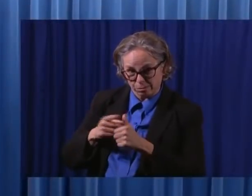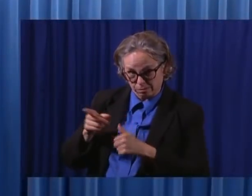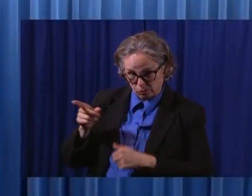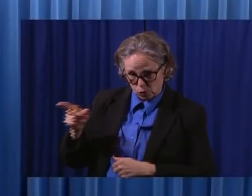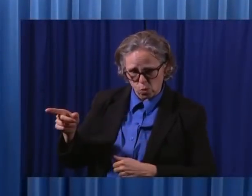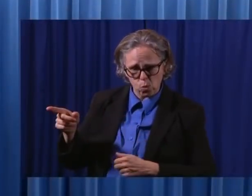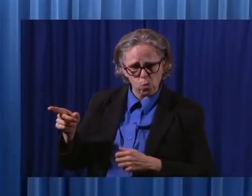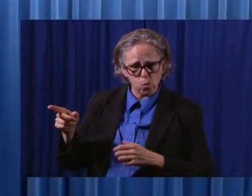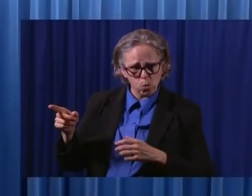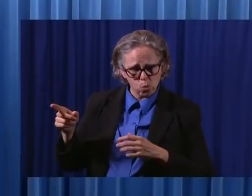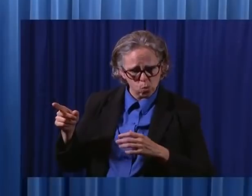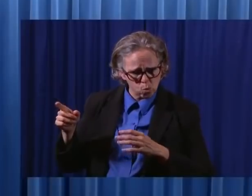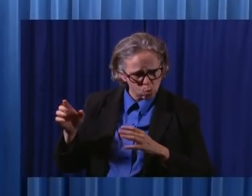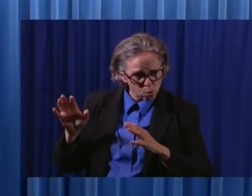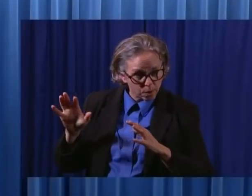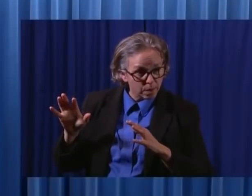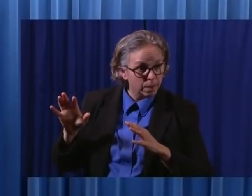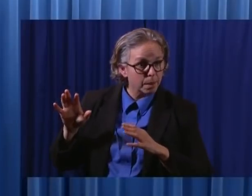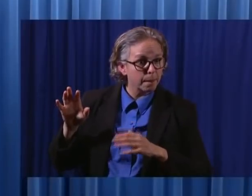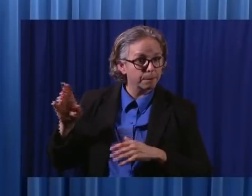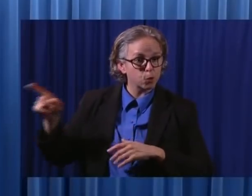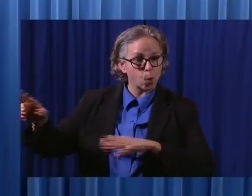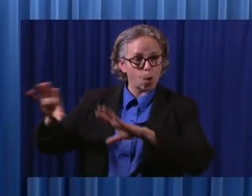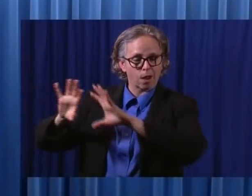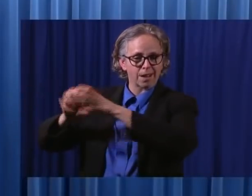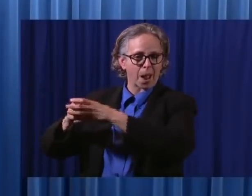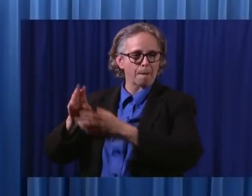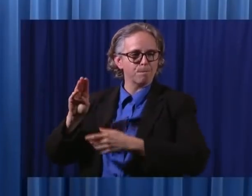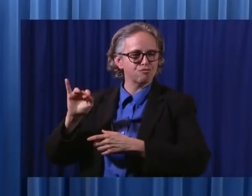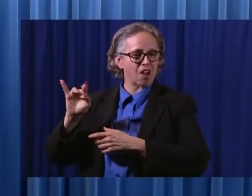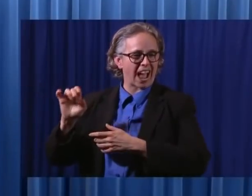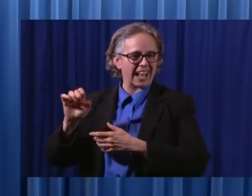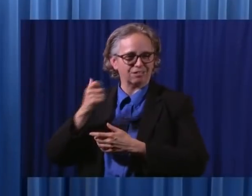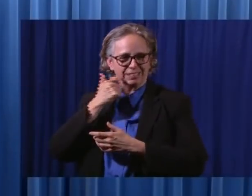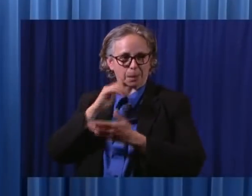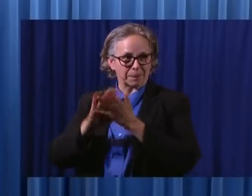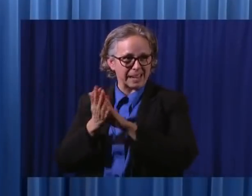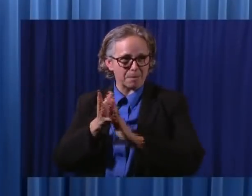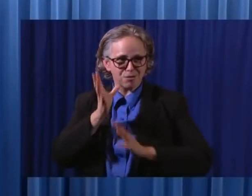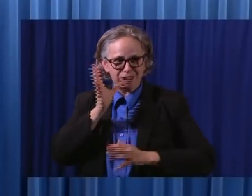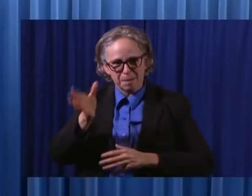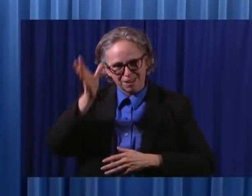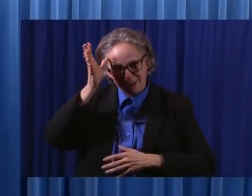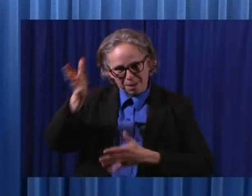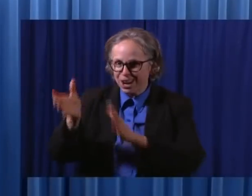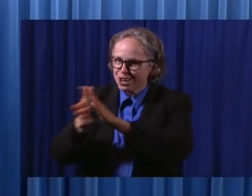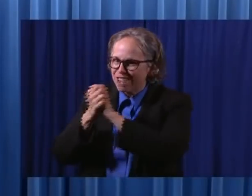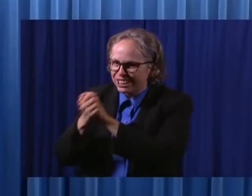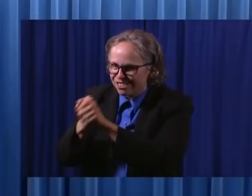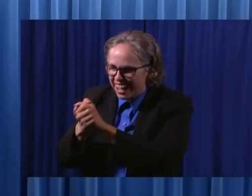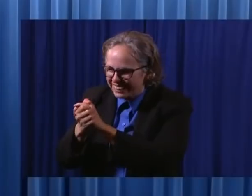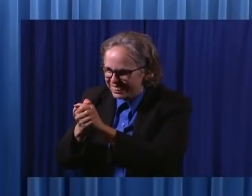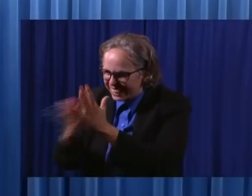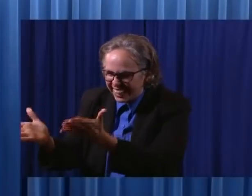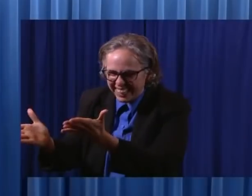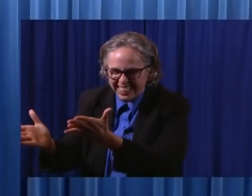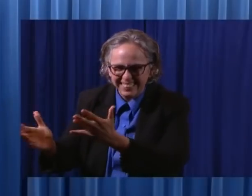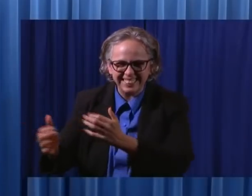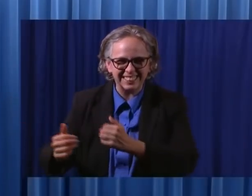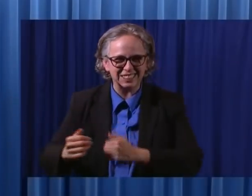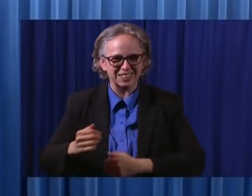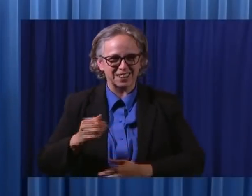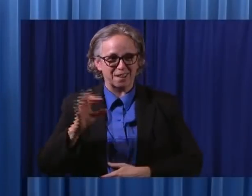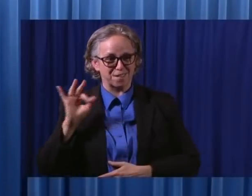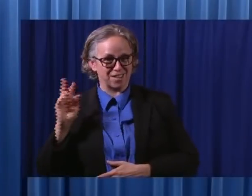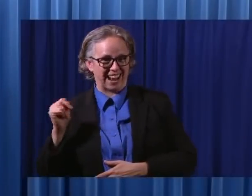Angela, becoming grandparents. Fantastic. I know that's Fran, I can say that that's